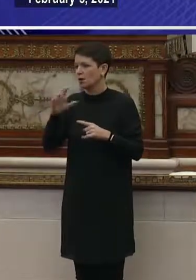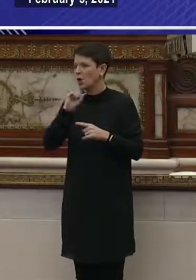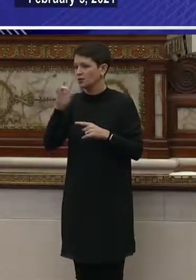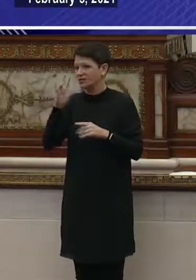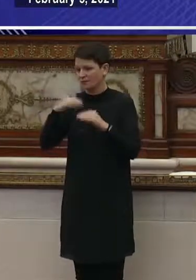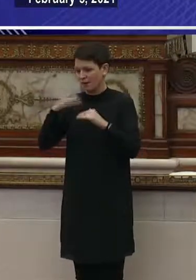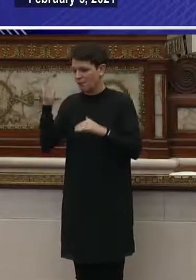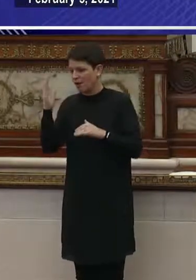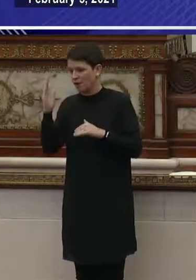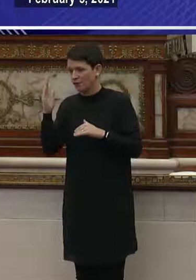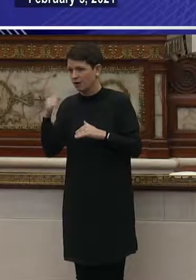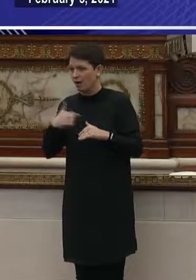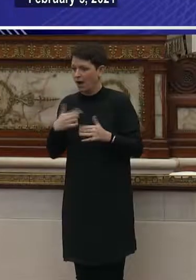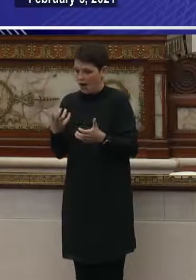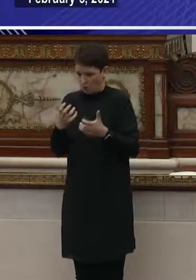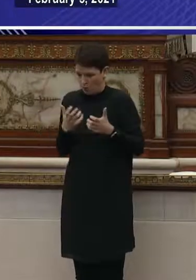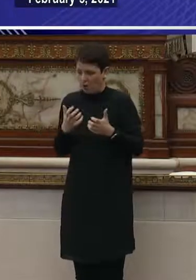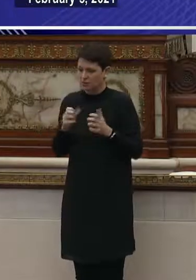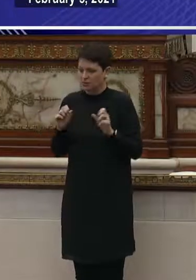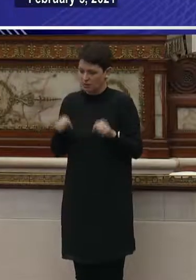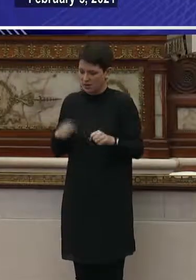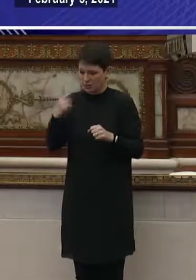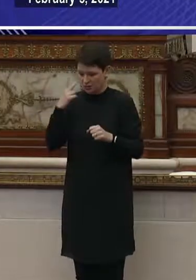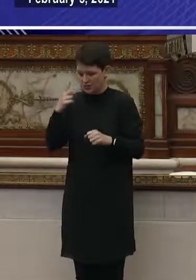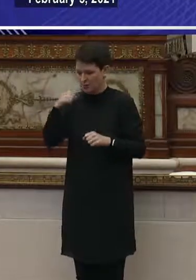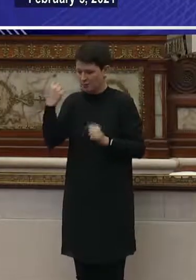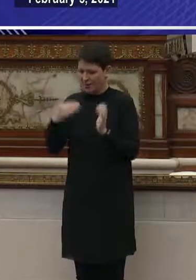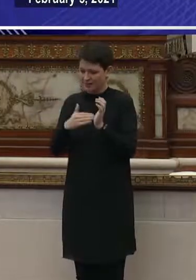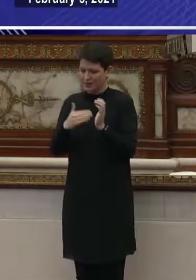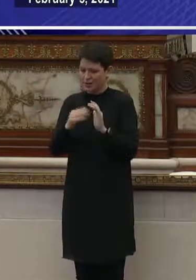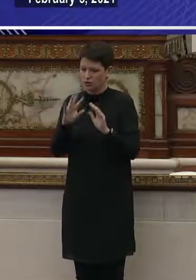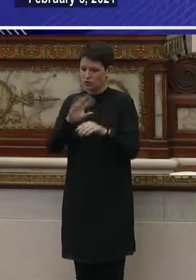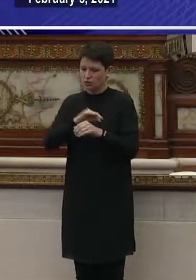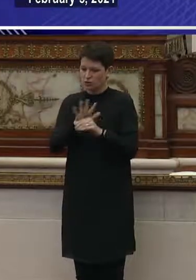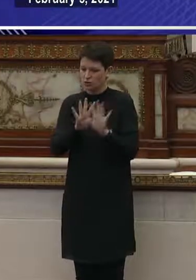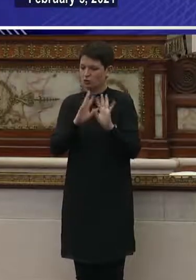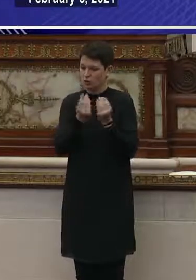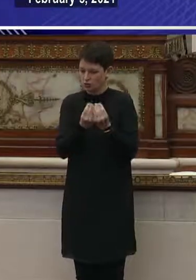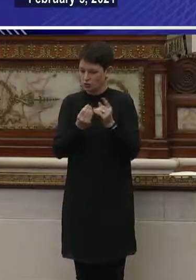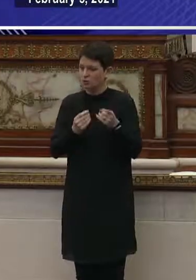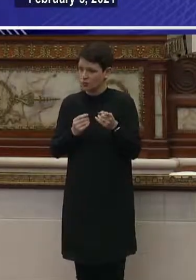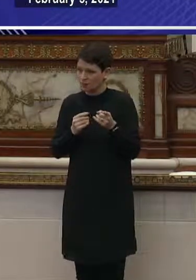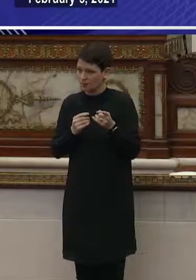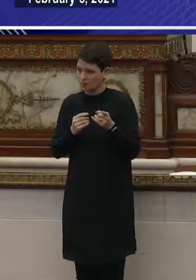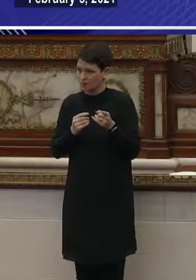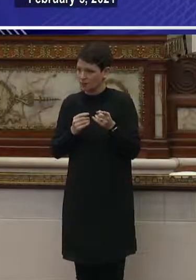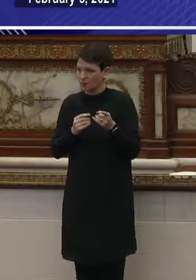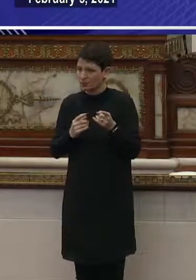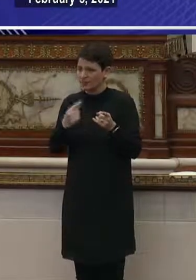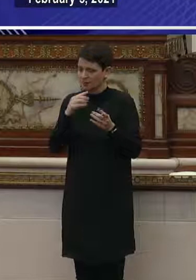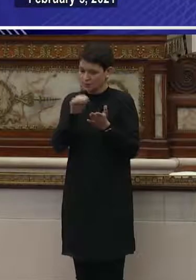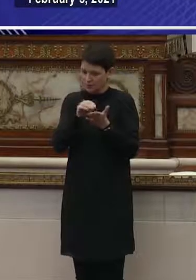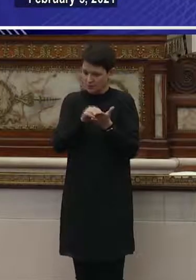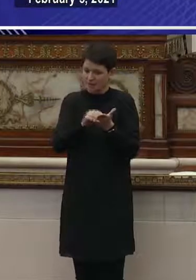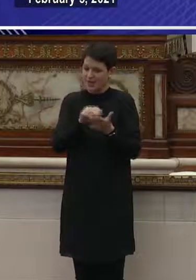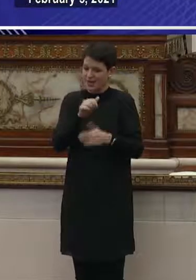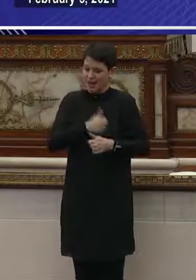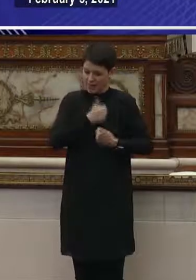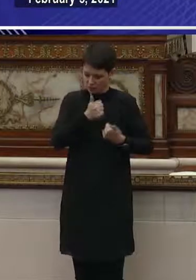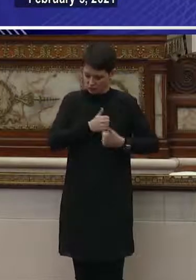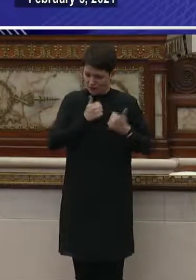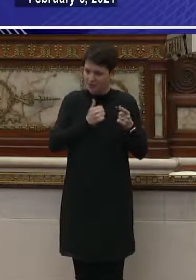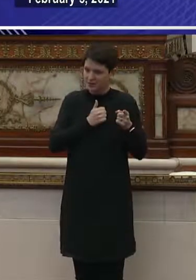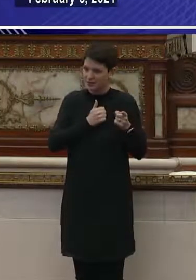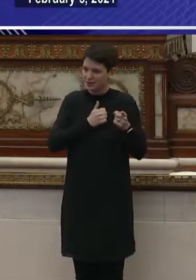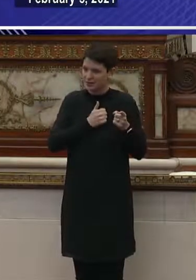older, I would love to be able to see a Black Doctors COVID-19 Consortium know the addresses, Doc, and be able